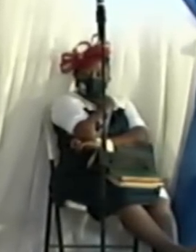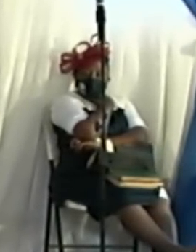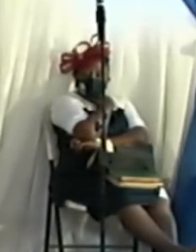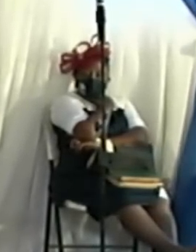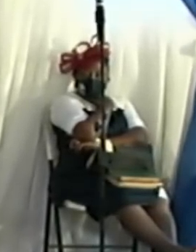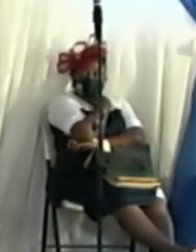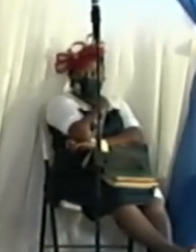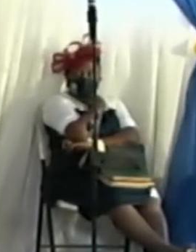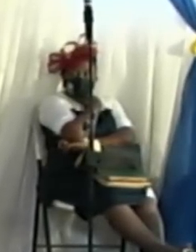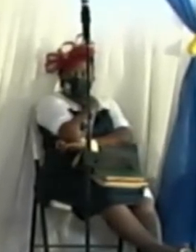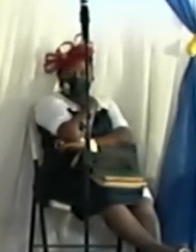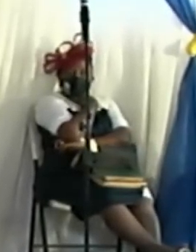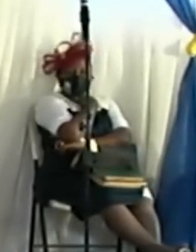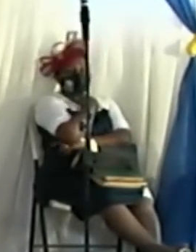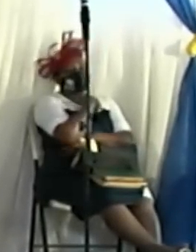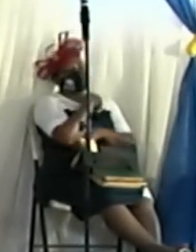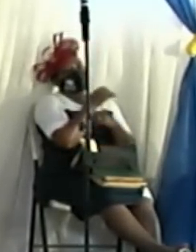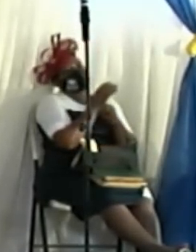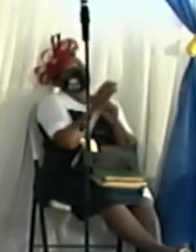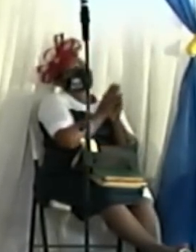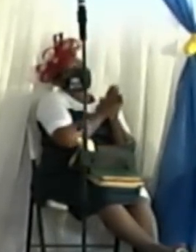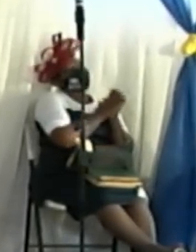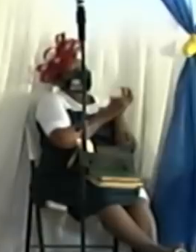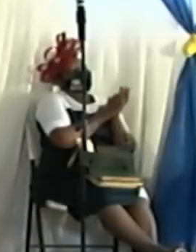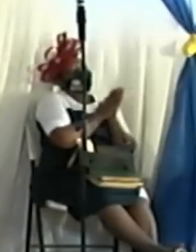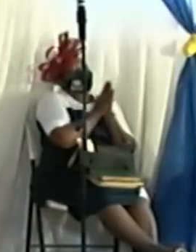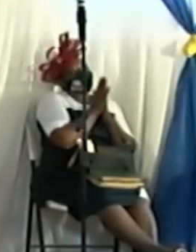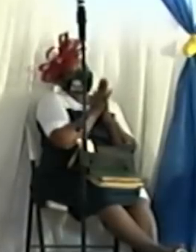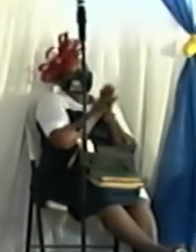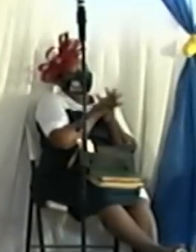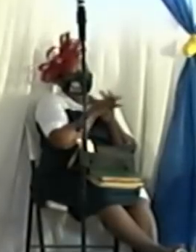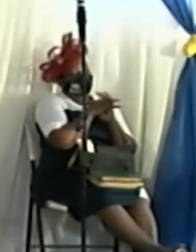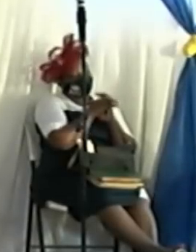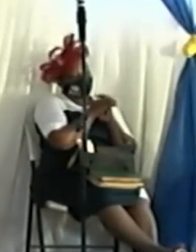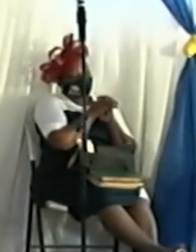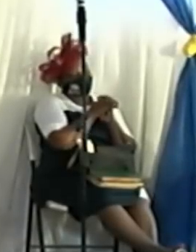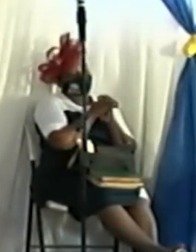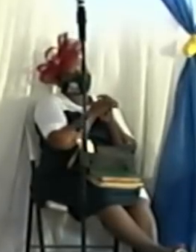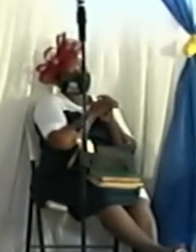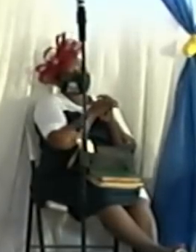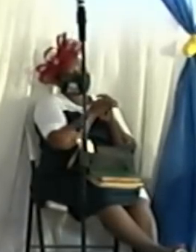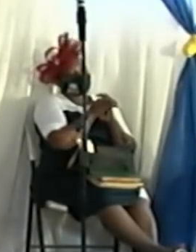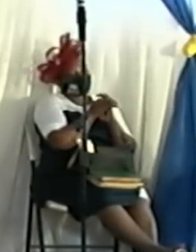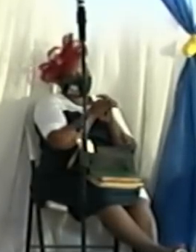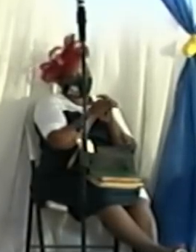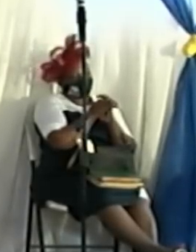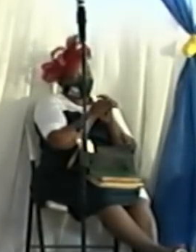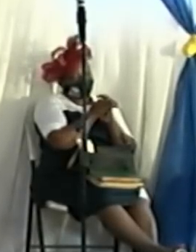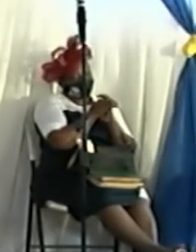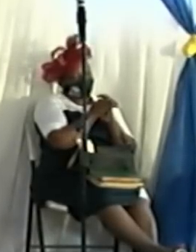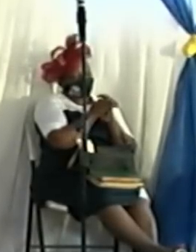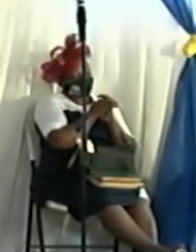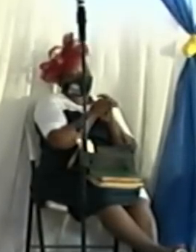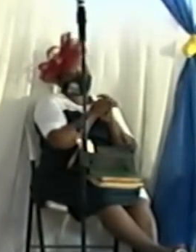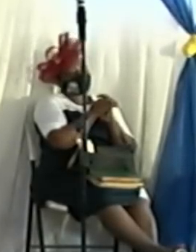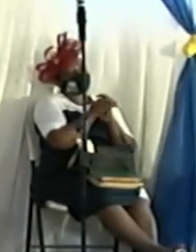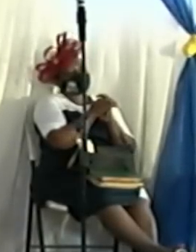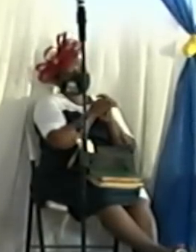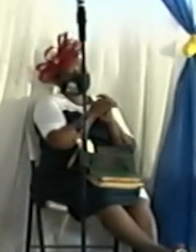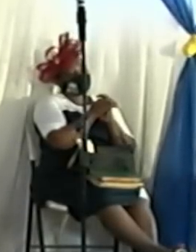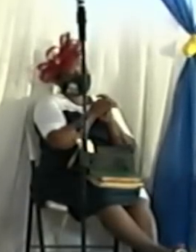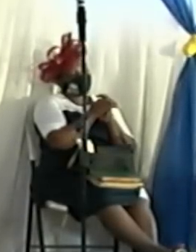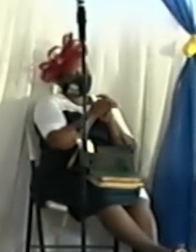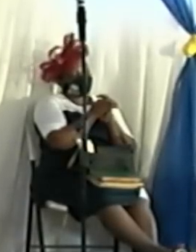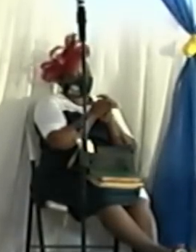Somebody, you're online and you're watching and you're going through turmoil in your life. They tell you that because you backslide and you left